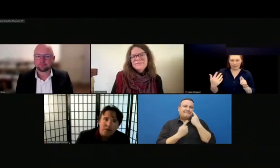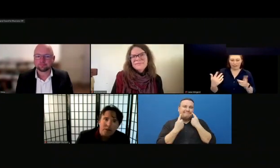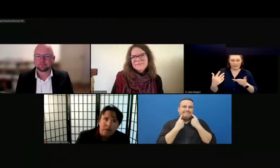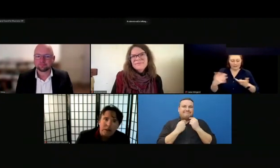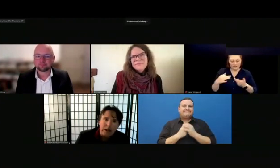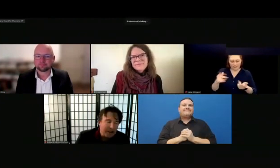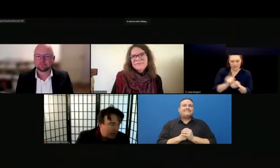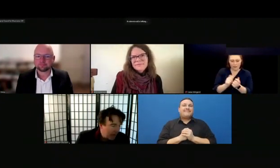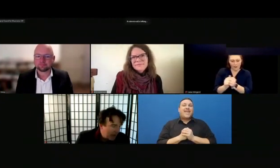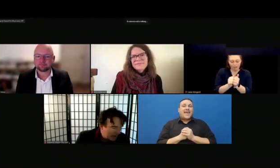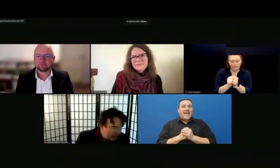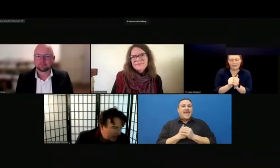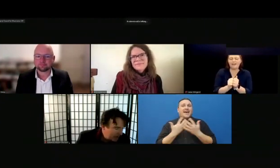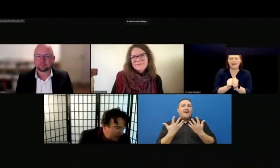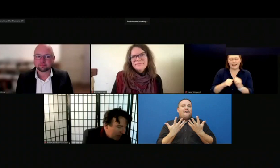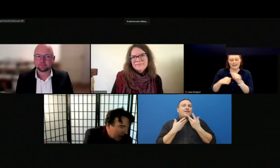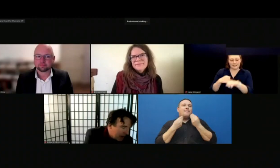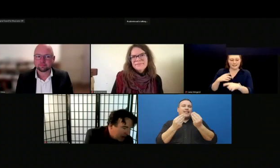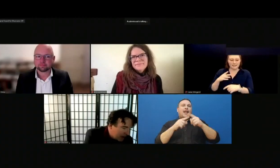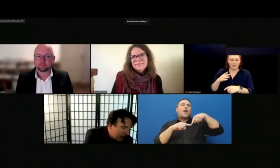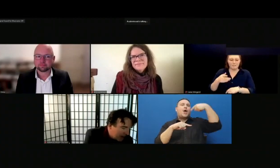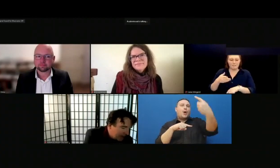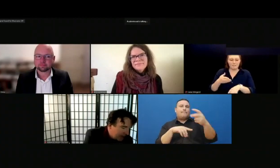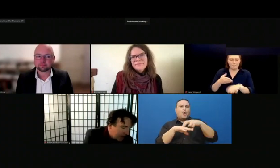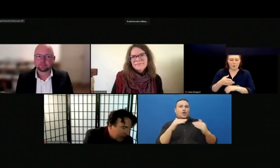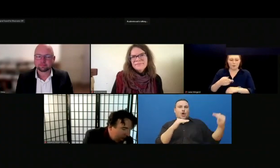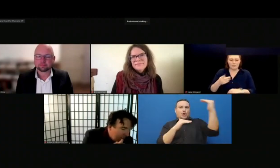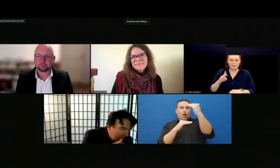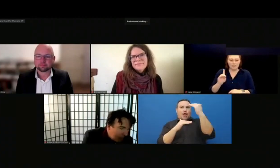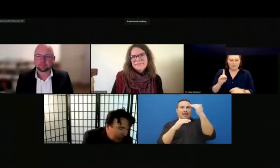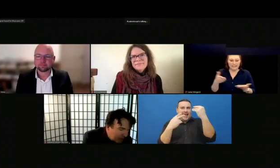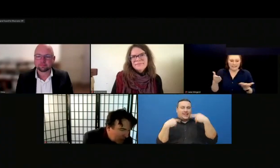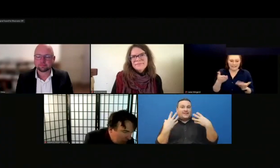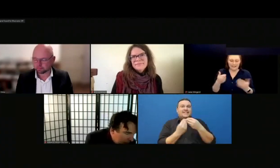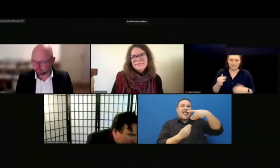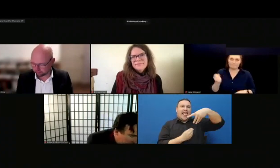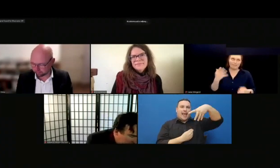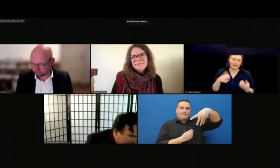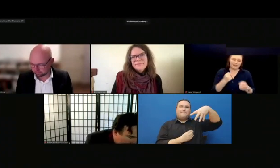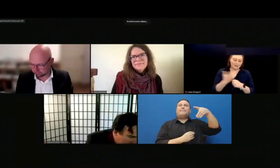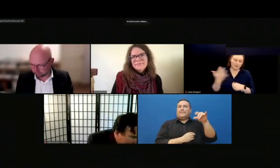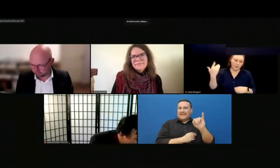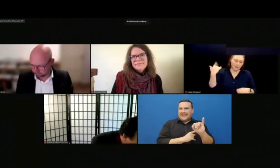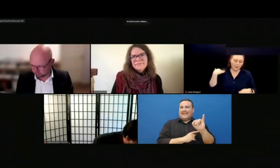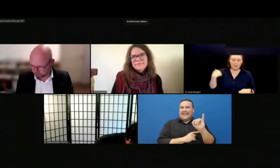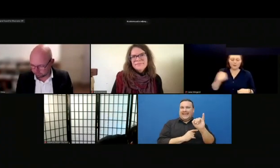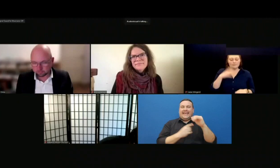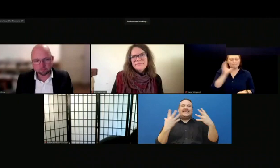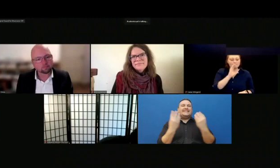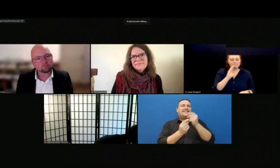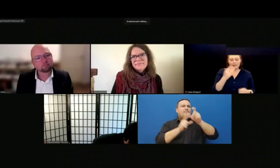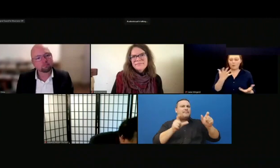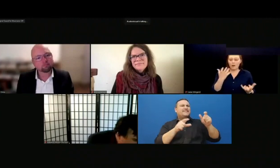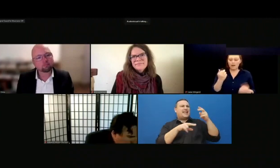and who was doing a postdoctoral here at the MPI with me many years ago. And we were looking for an Italian speaker to